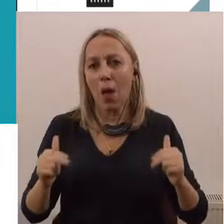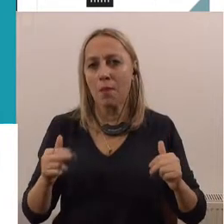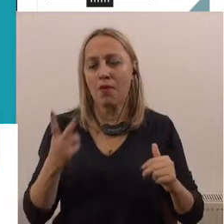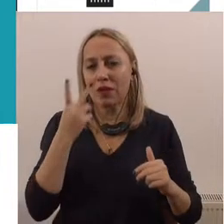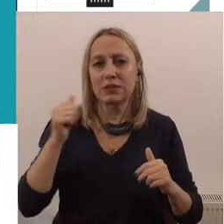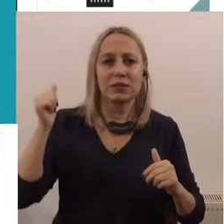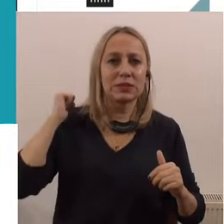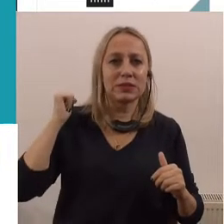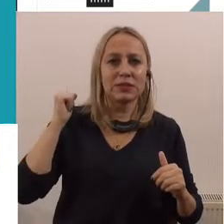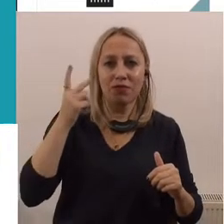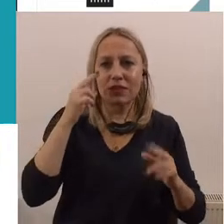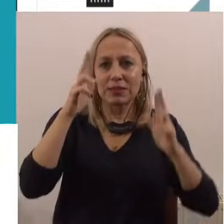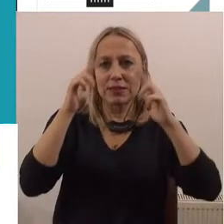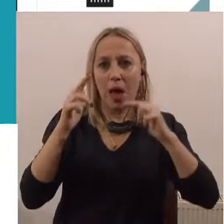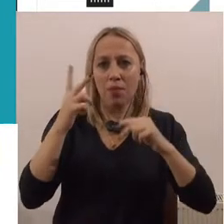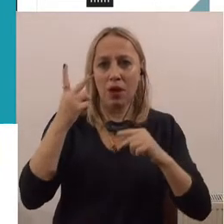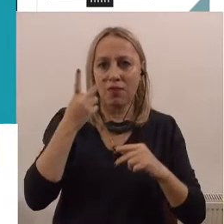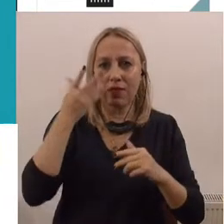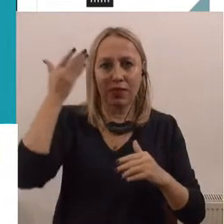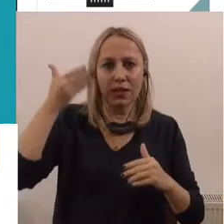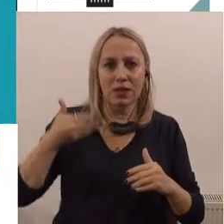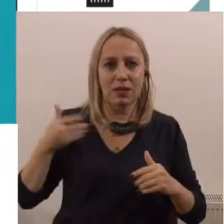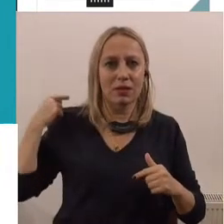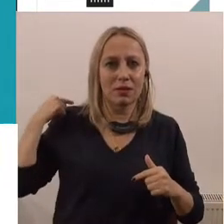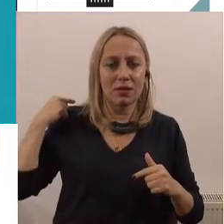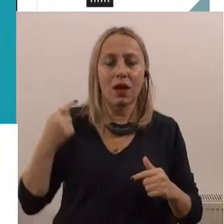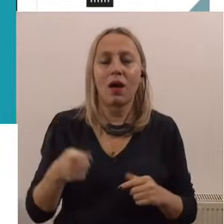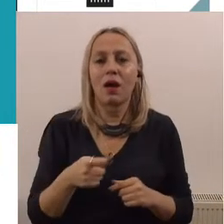Next year we try to focus more